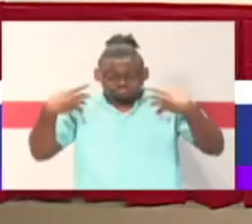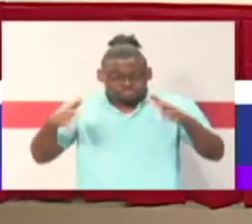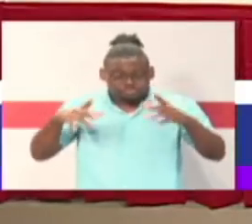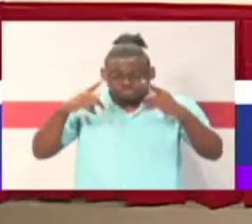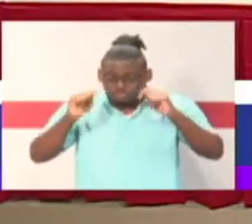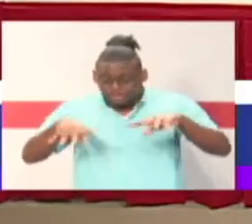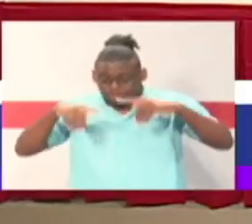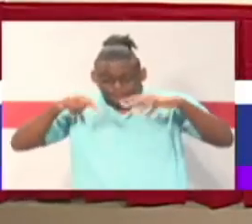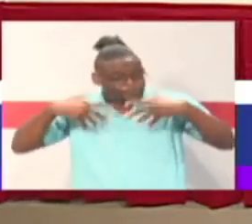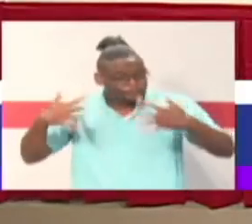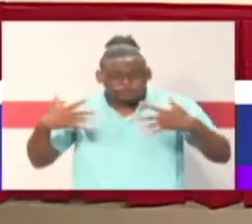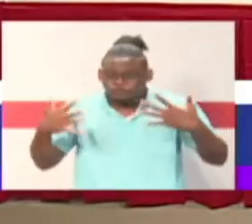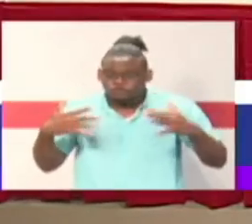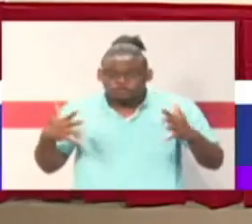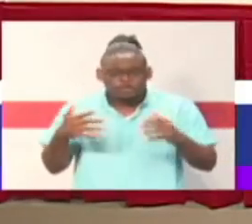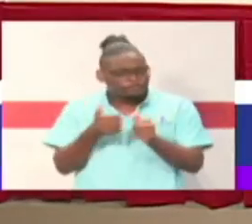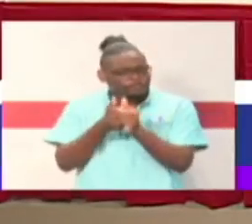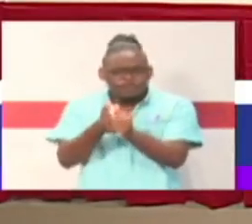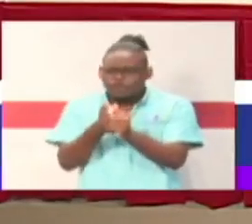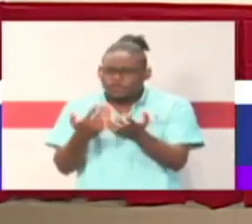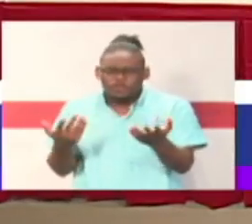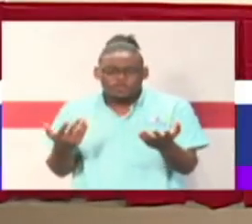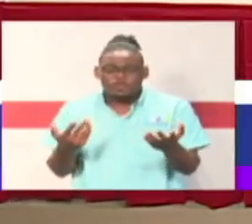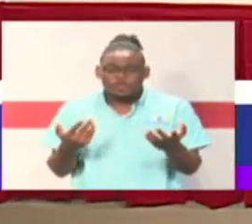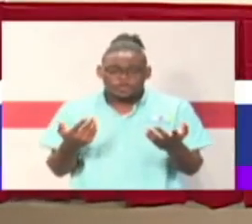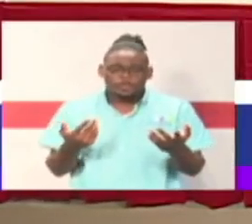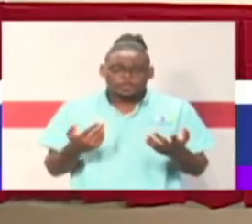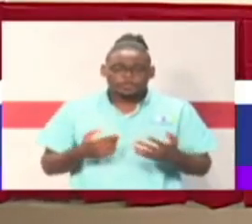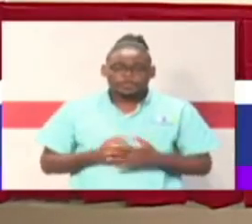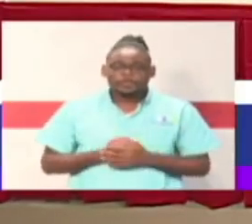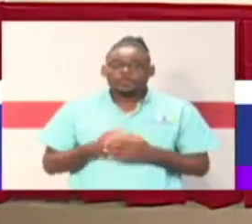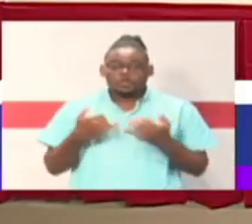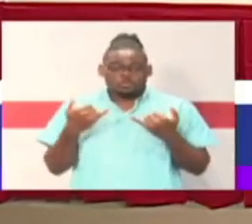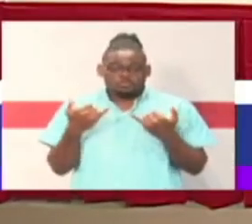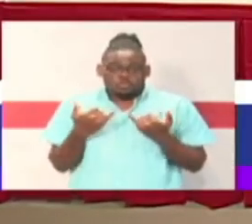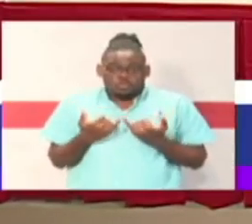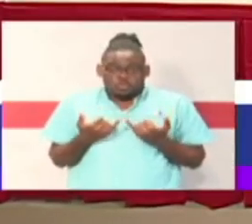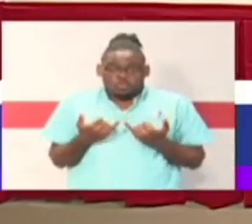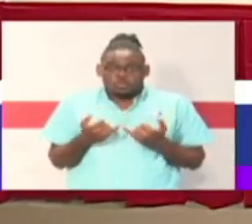Thank you very much, Dr. Richards. Now to TV6, please.